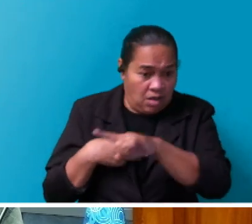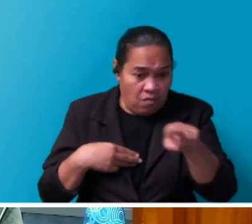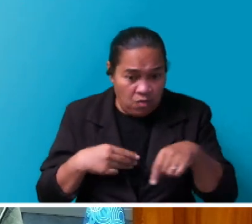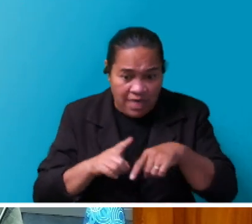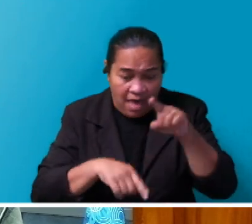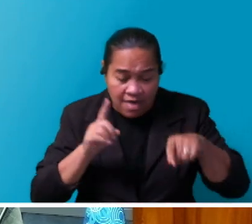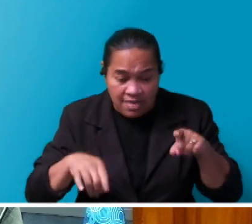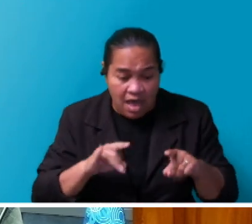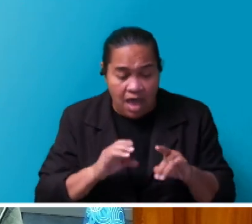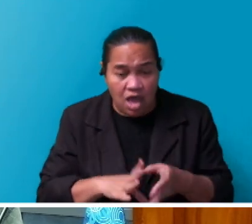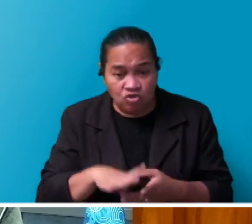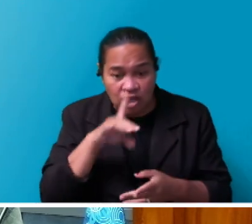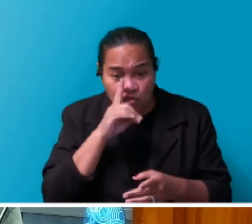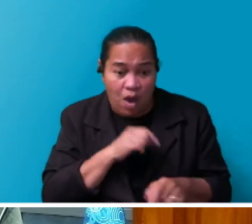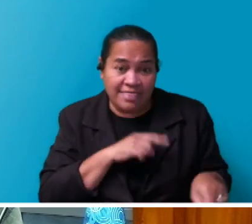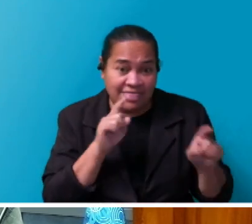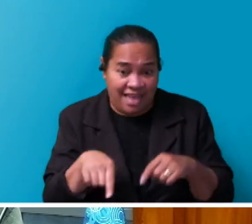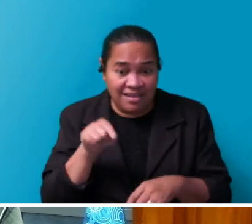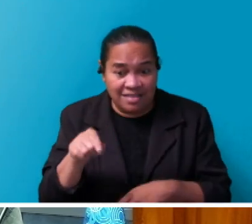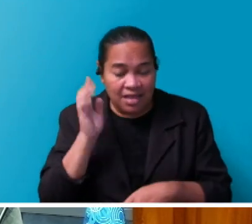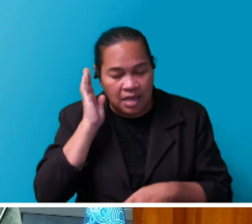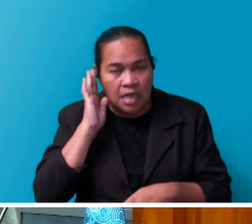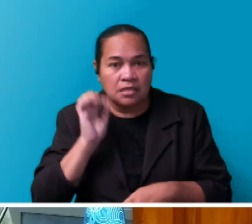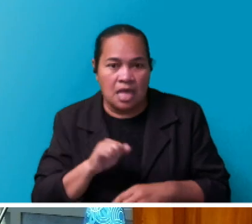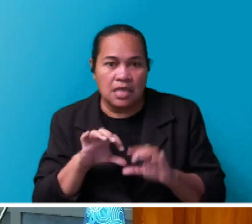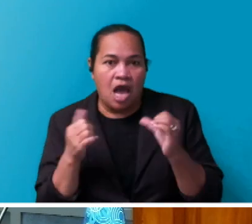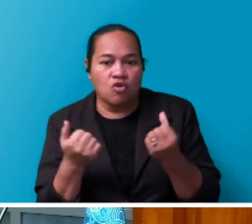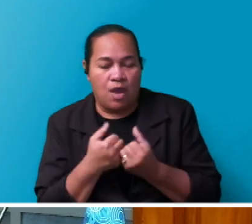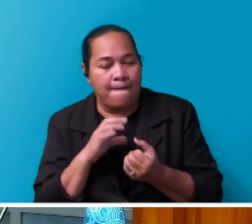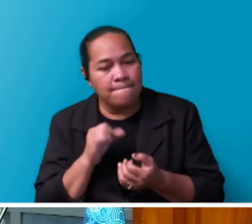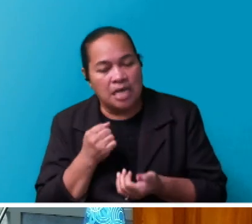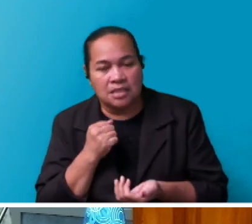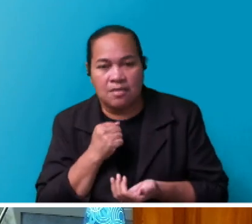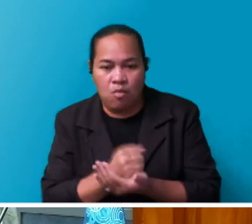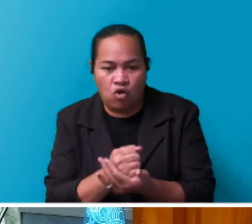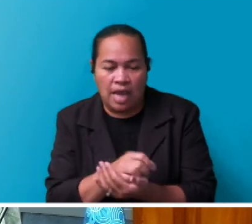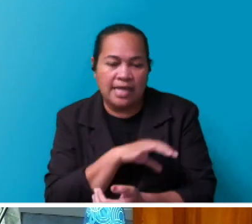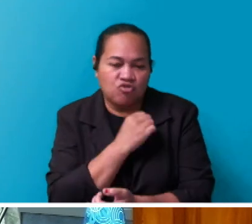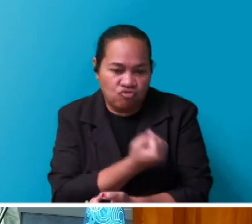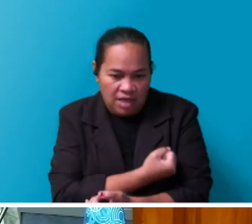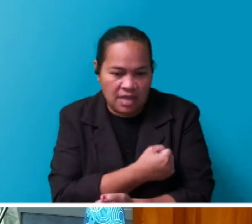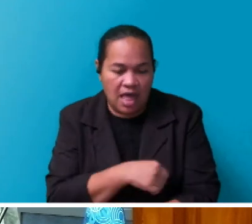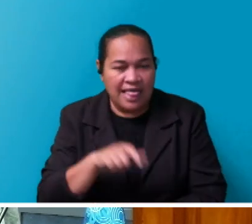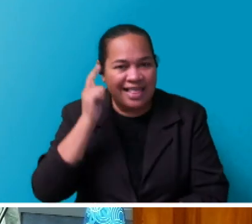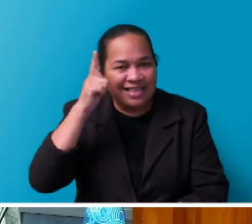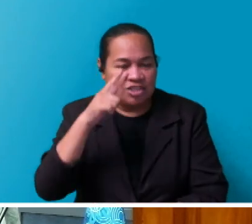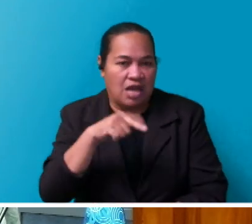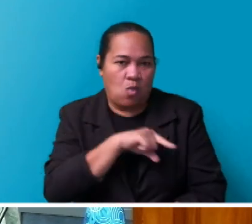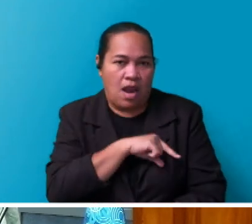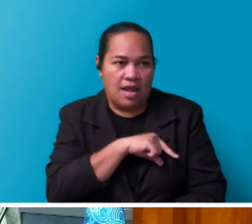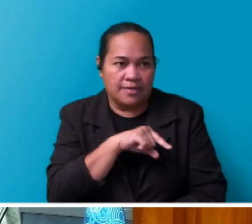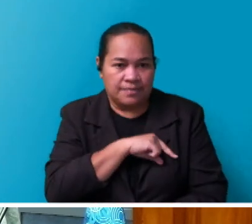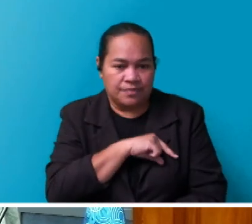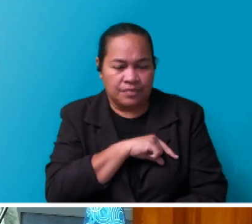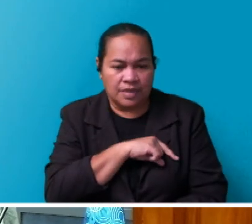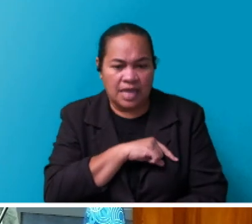education sector groups who attended the CPAM, agreed to prioritize supporting and strengthening teacher quality.